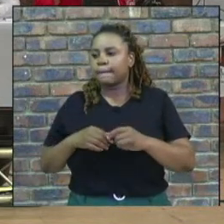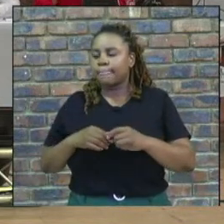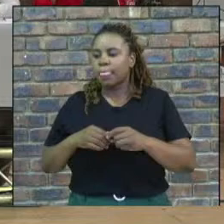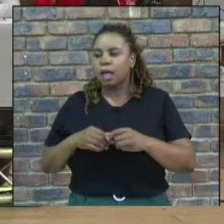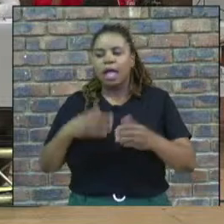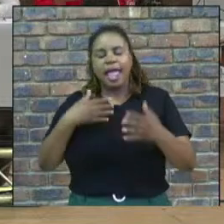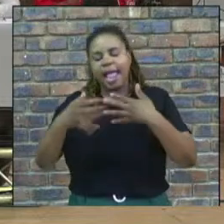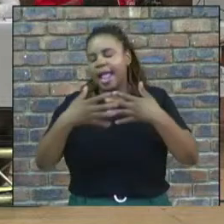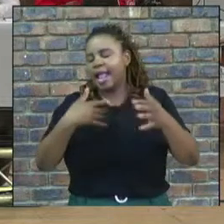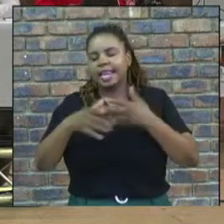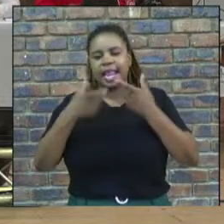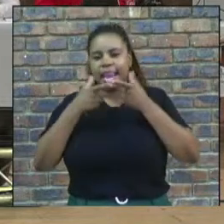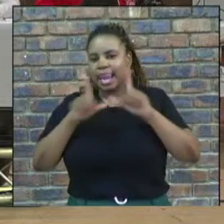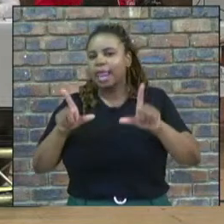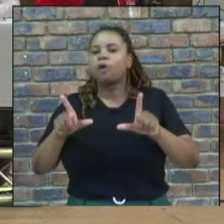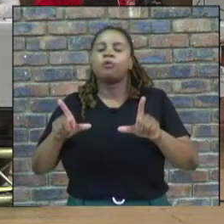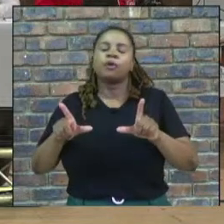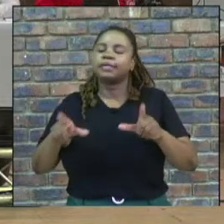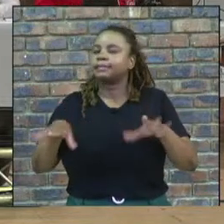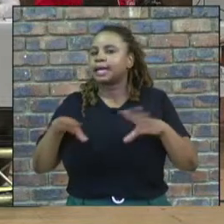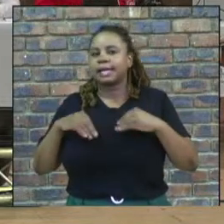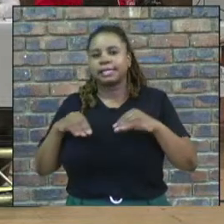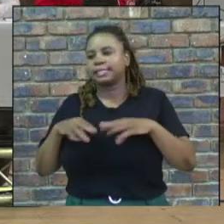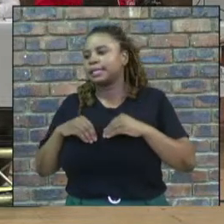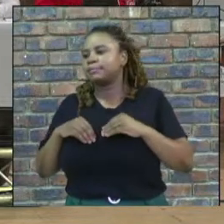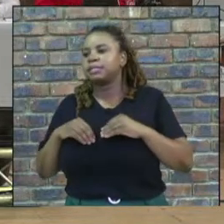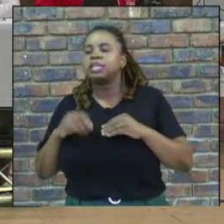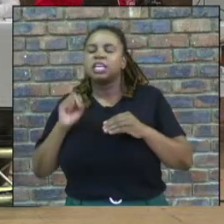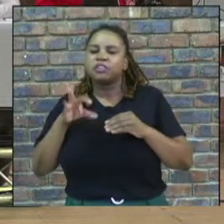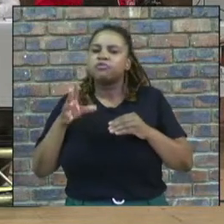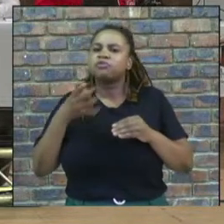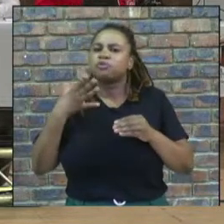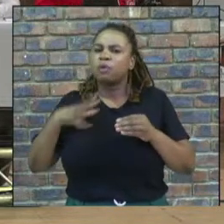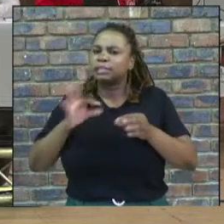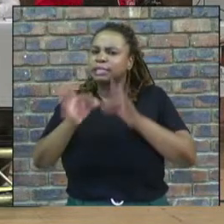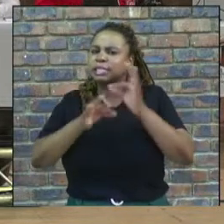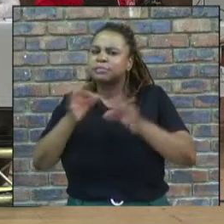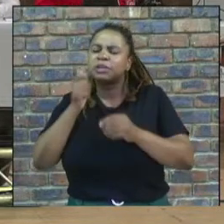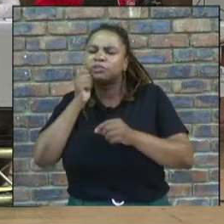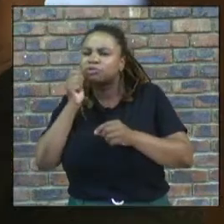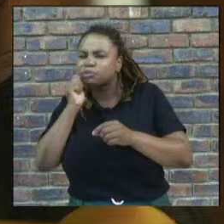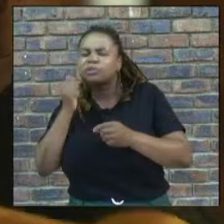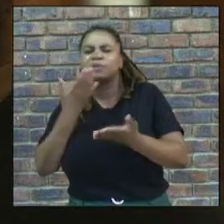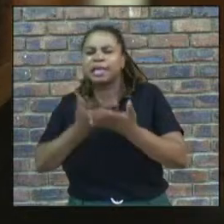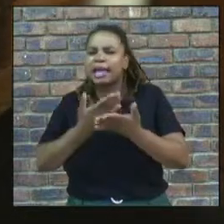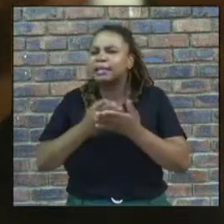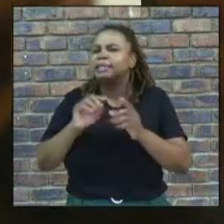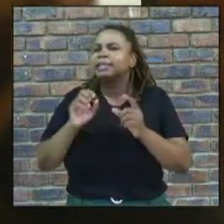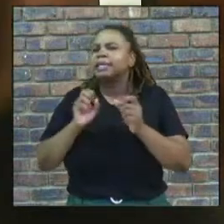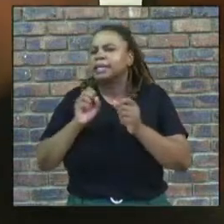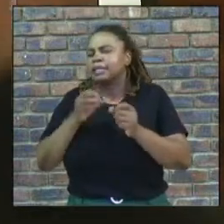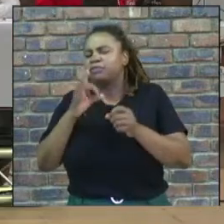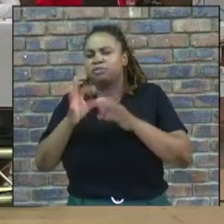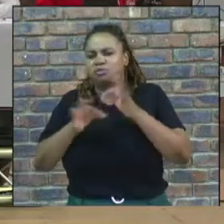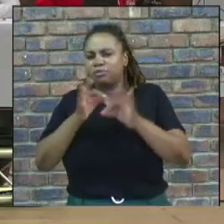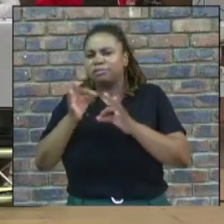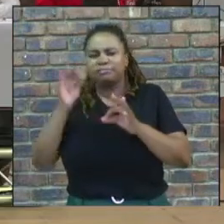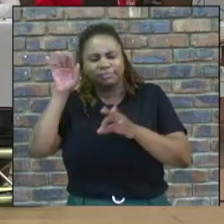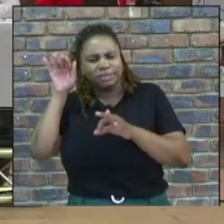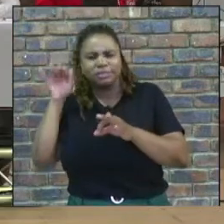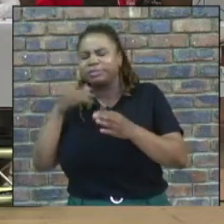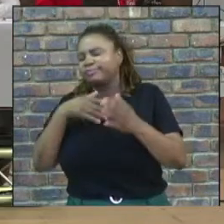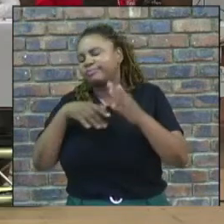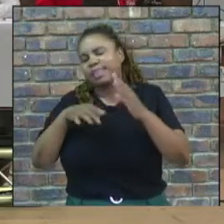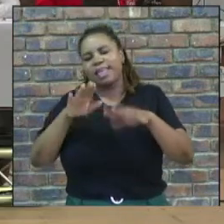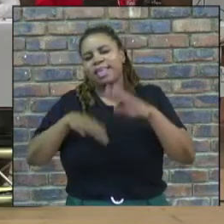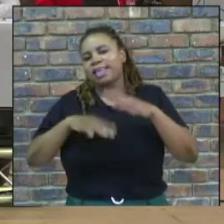wa Zulu, a bua Setswana Setswana, a ba tlo tlhalosa ka Swati Swati, Ndebele fela bya wa kere. So